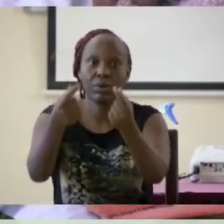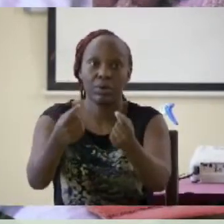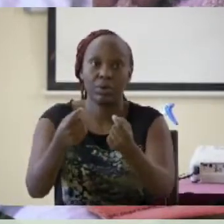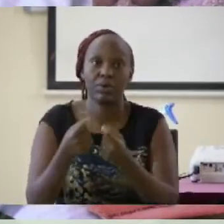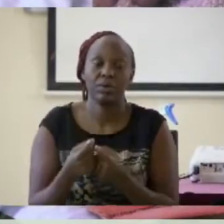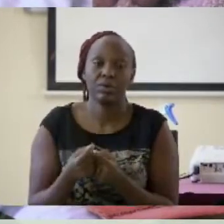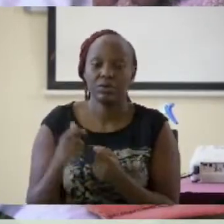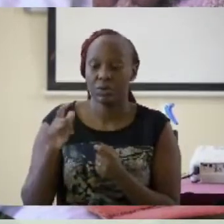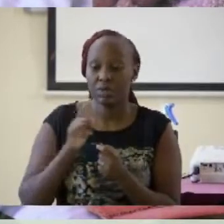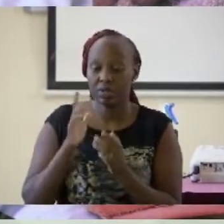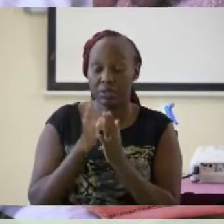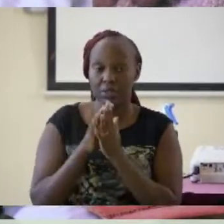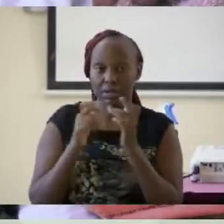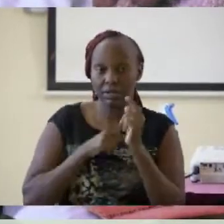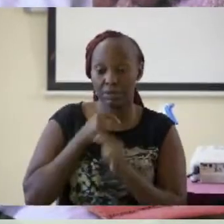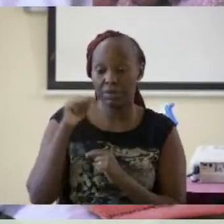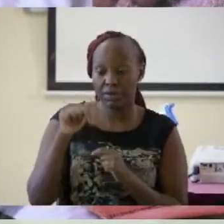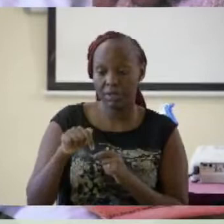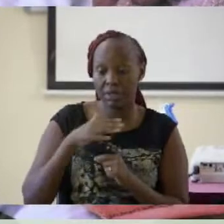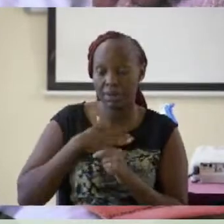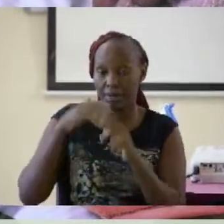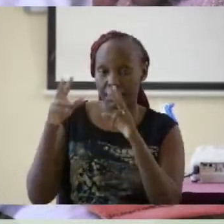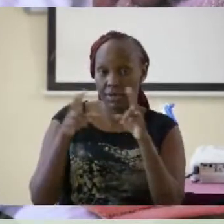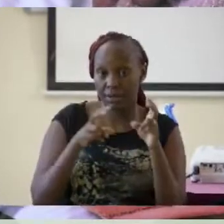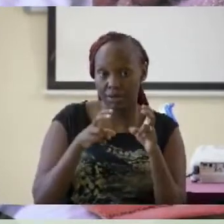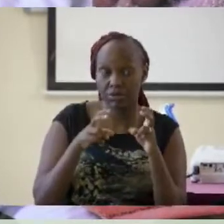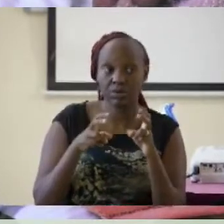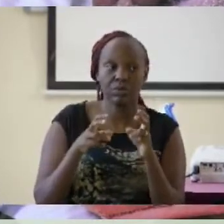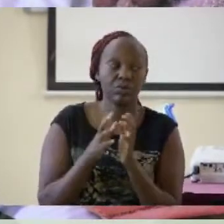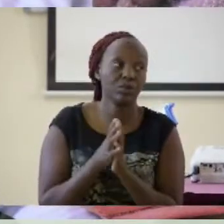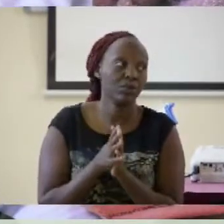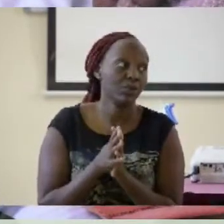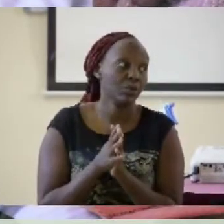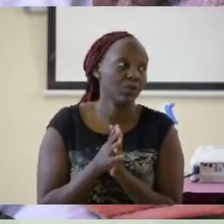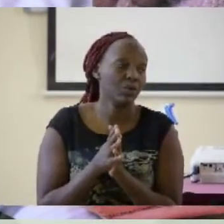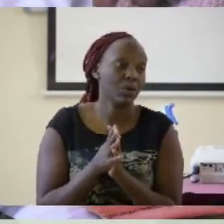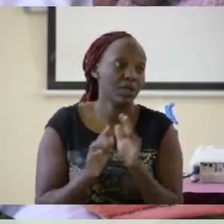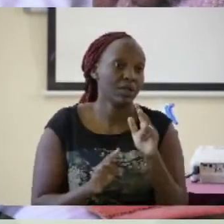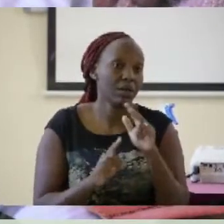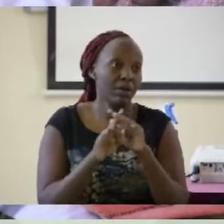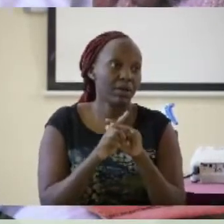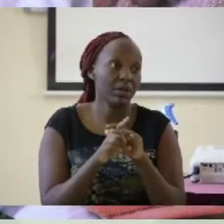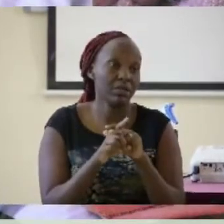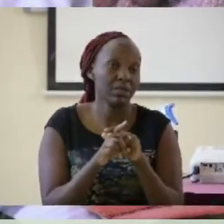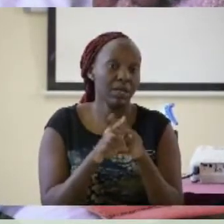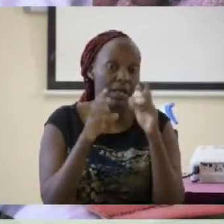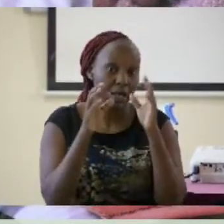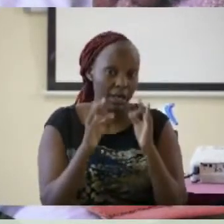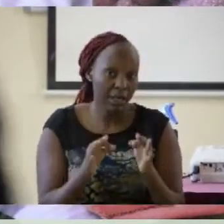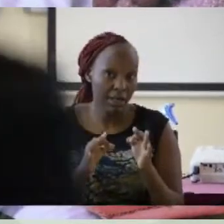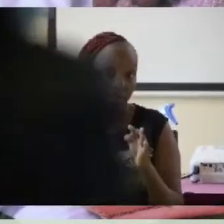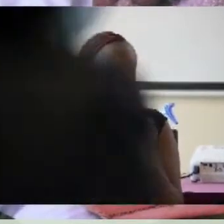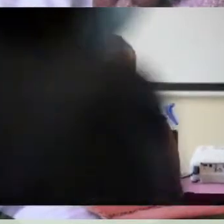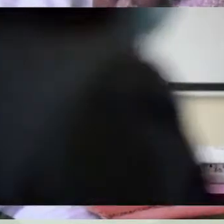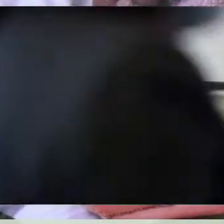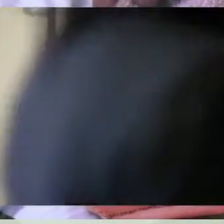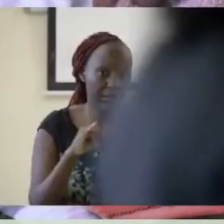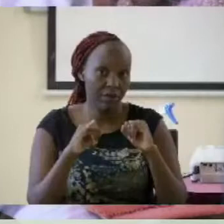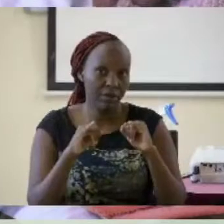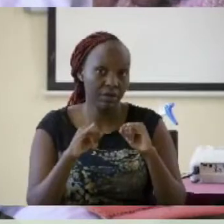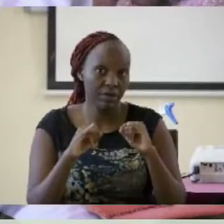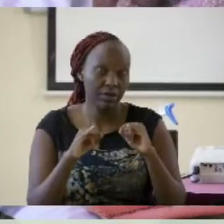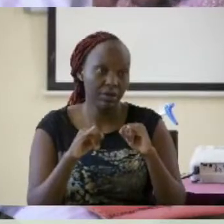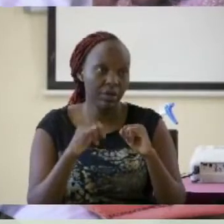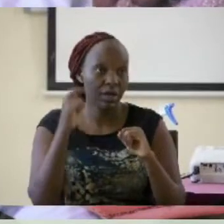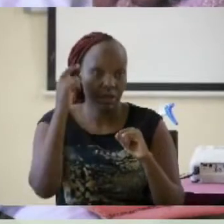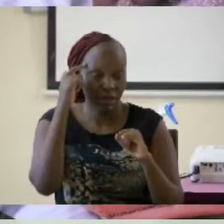And so, ladies and gentlemen, these are my issues, or the issues that are raised, that if we attend to, then